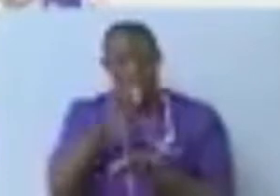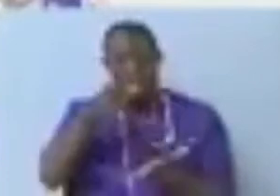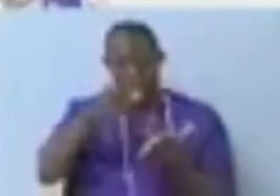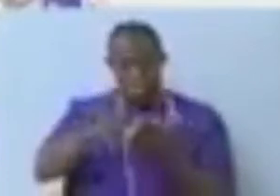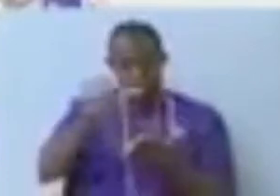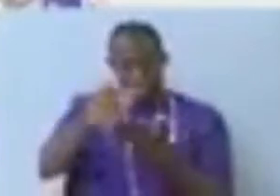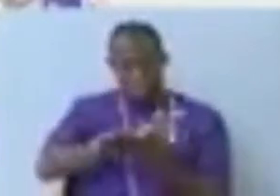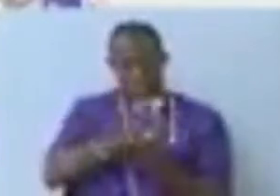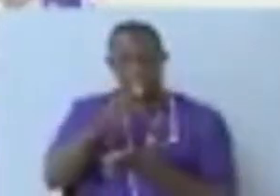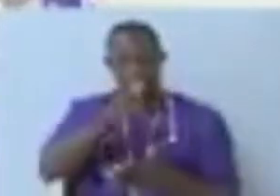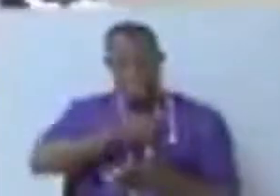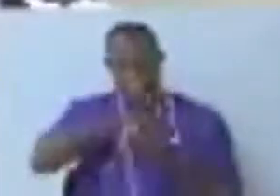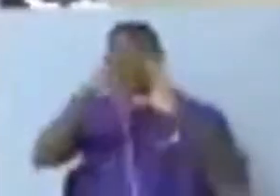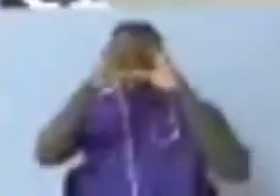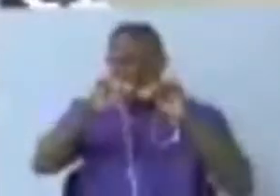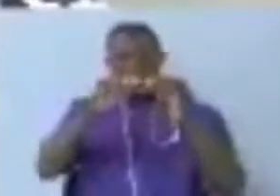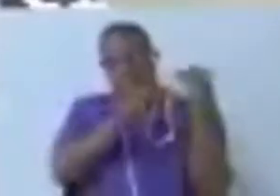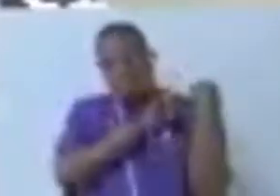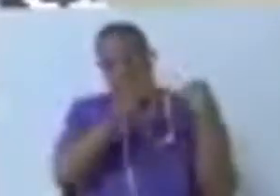were